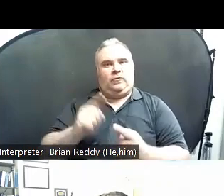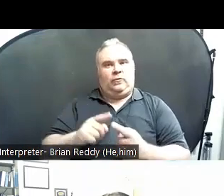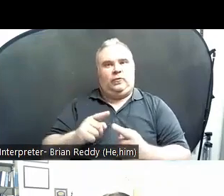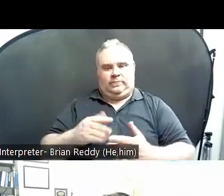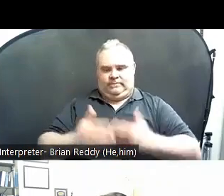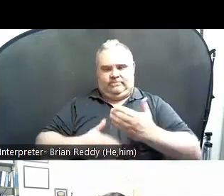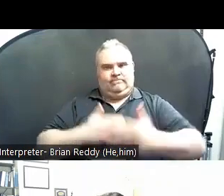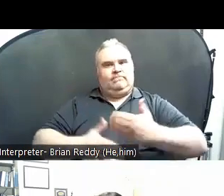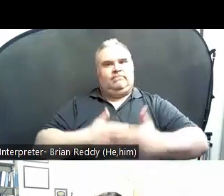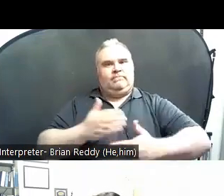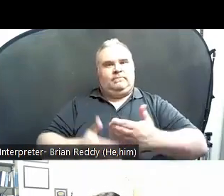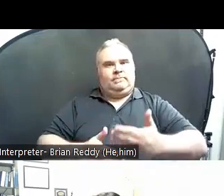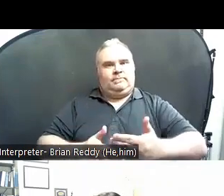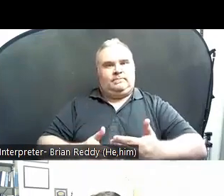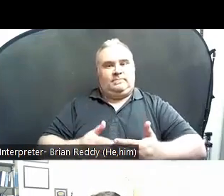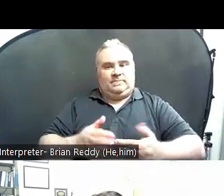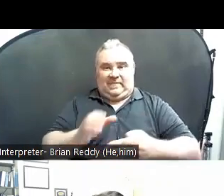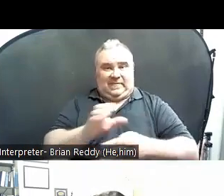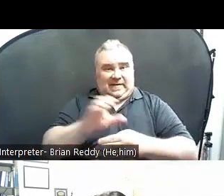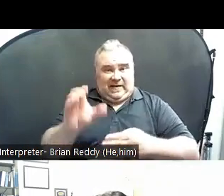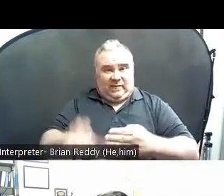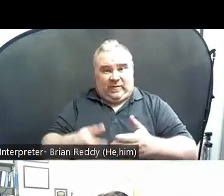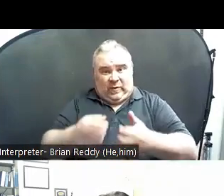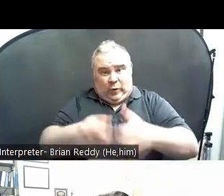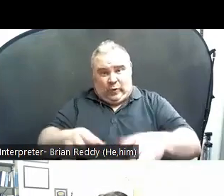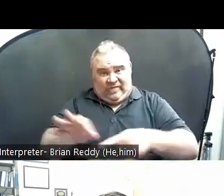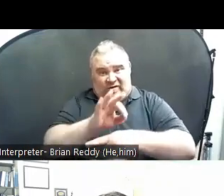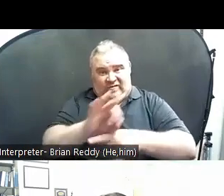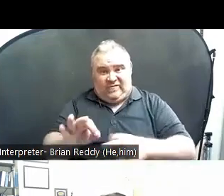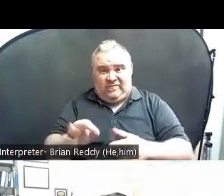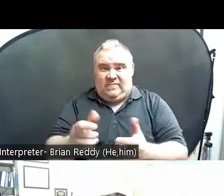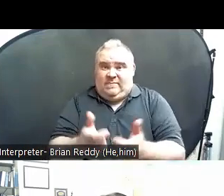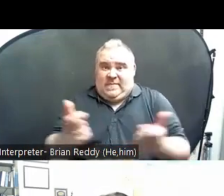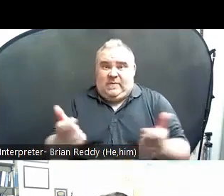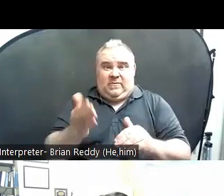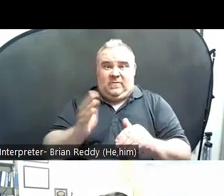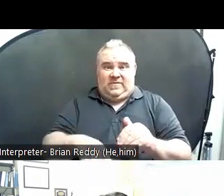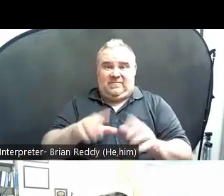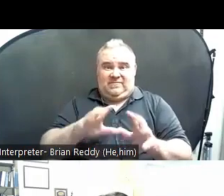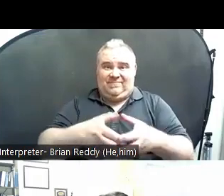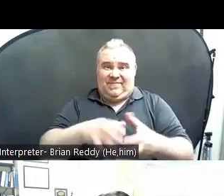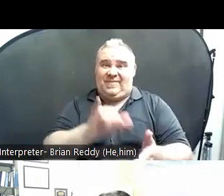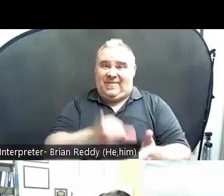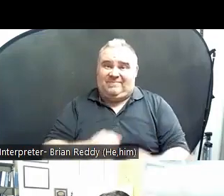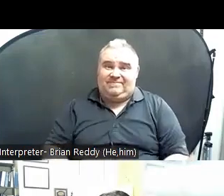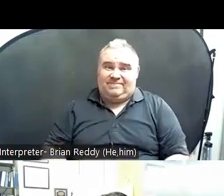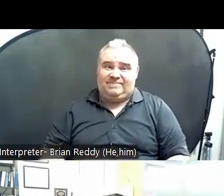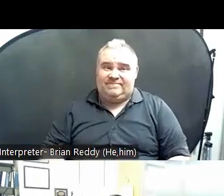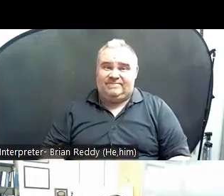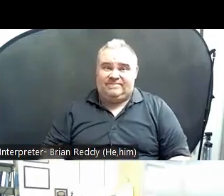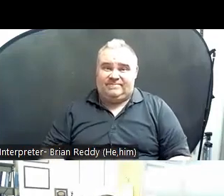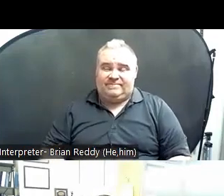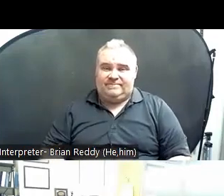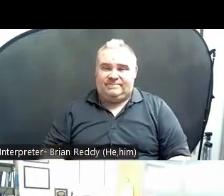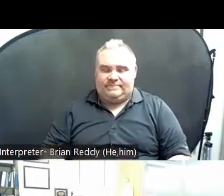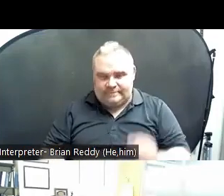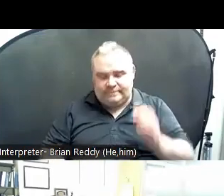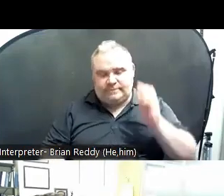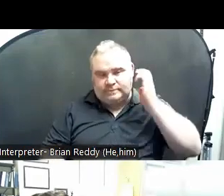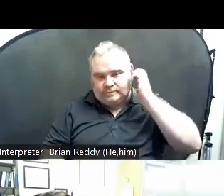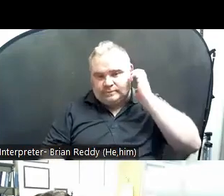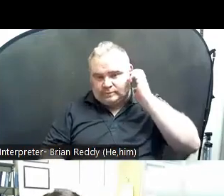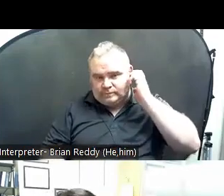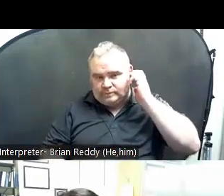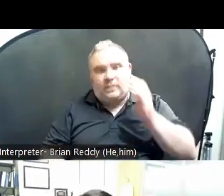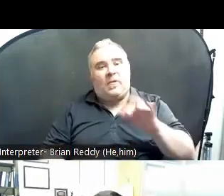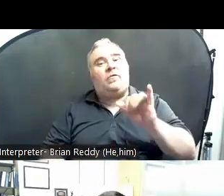were, because the consequences of losing function are greater in this population. This